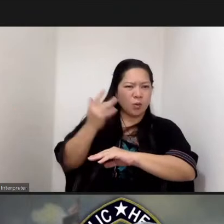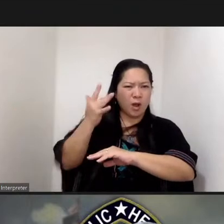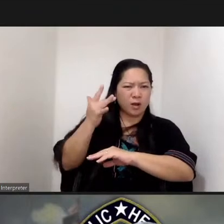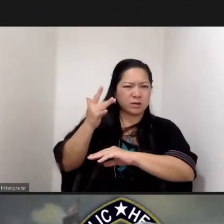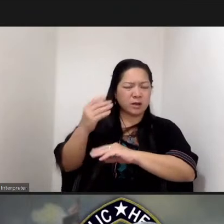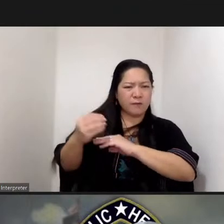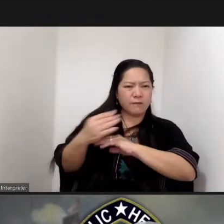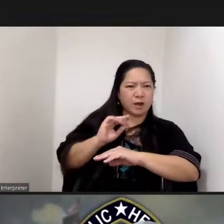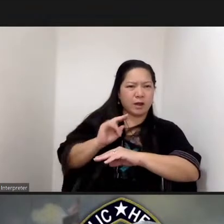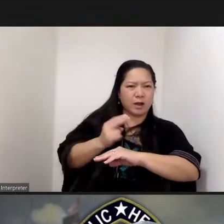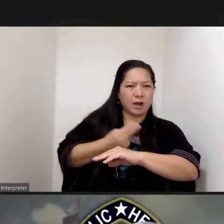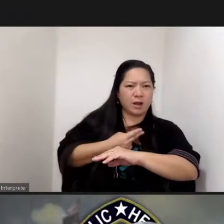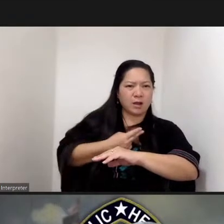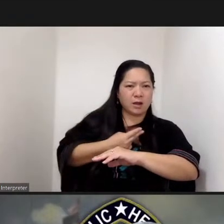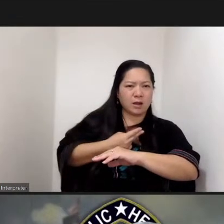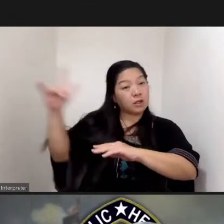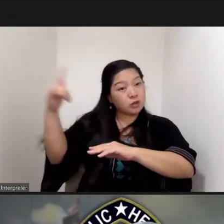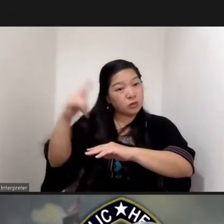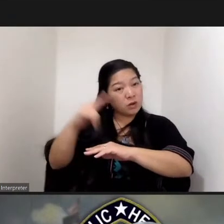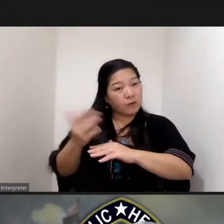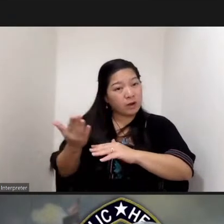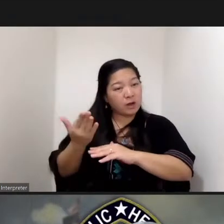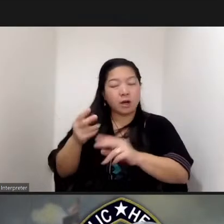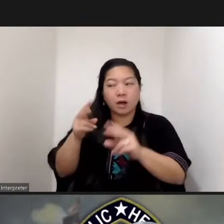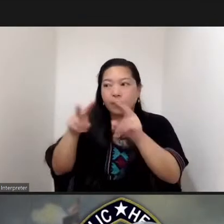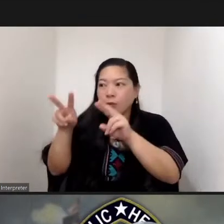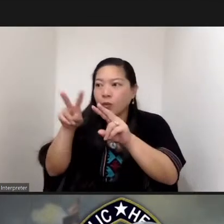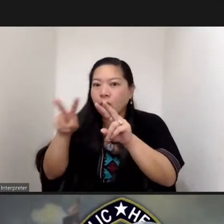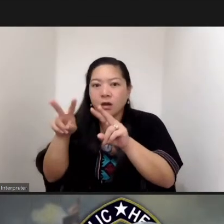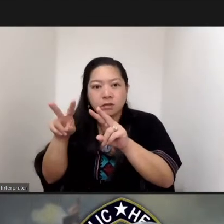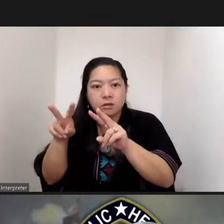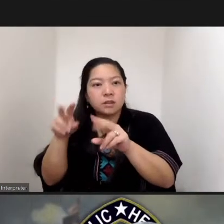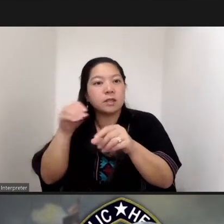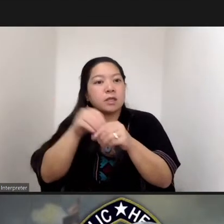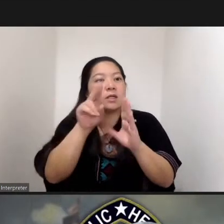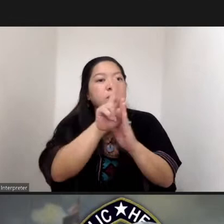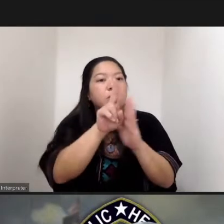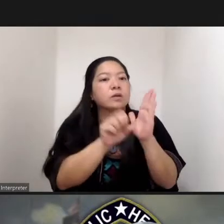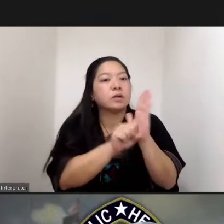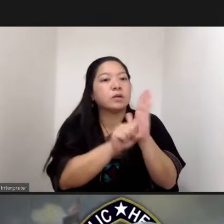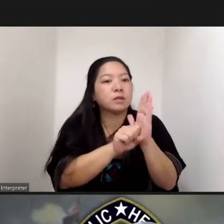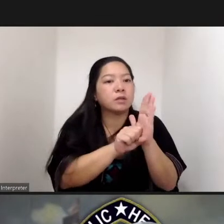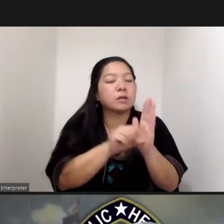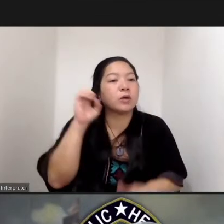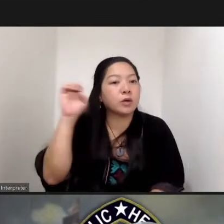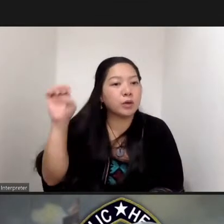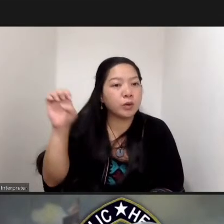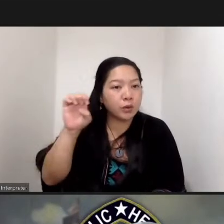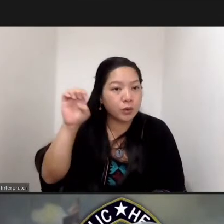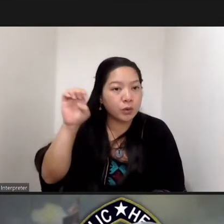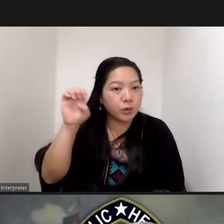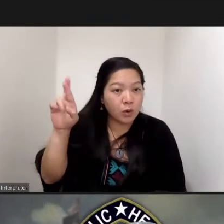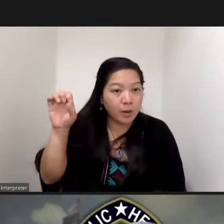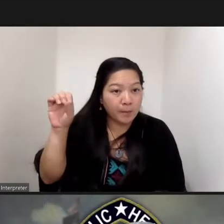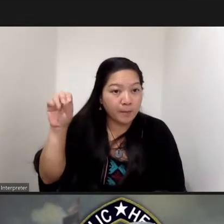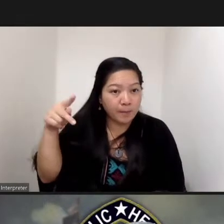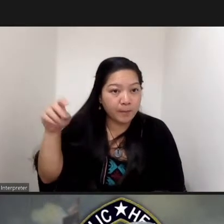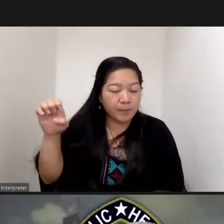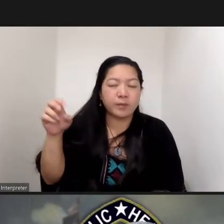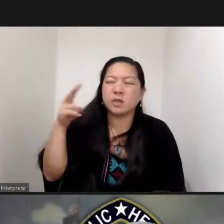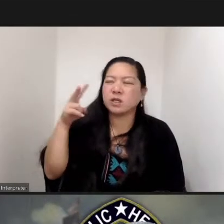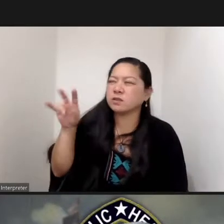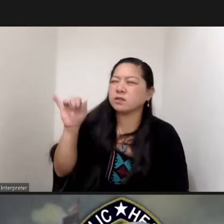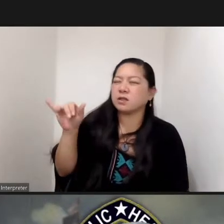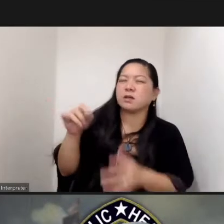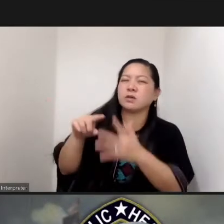so I'm watching them. For example, in Europe, you see it's starting